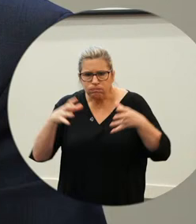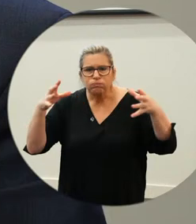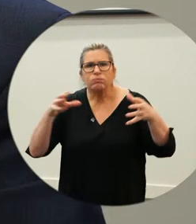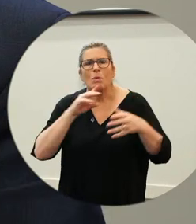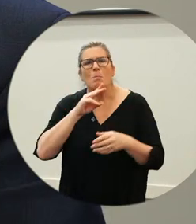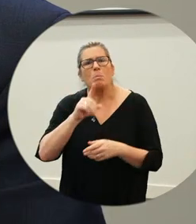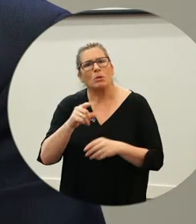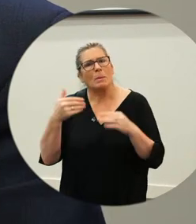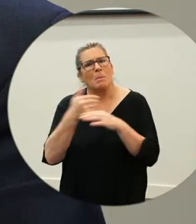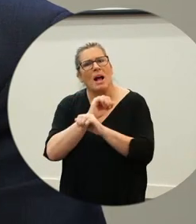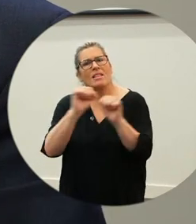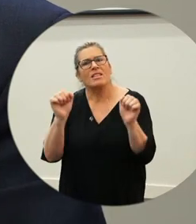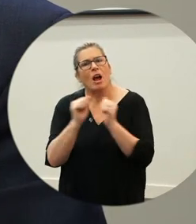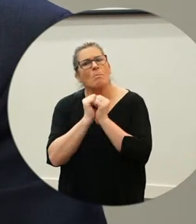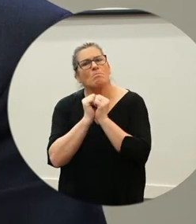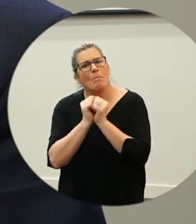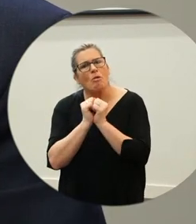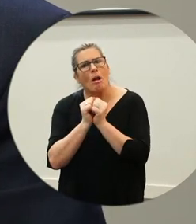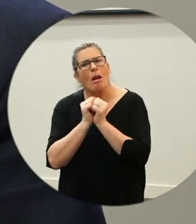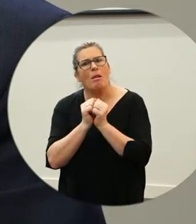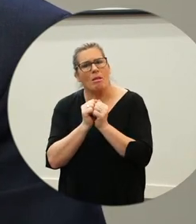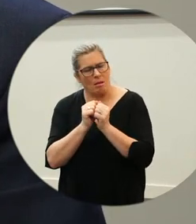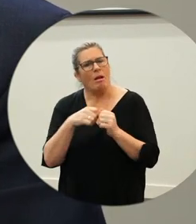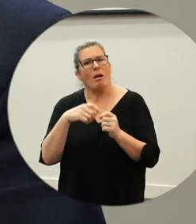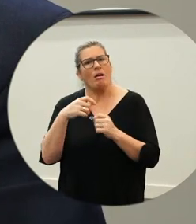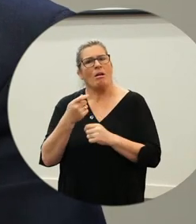their moral authority as the servants of the people.